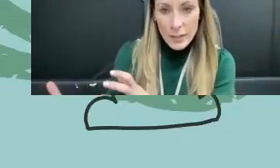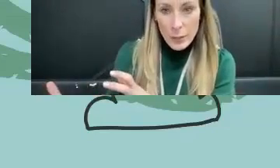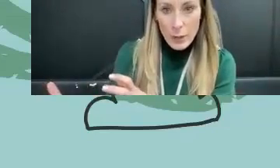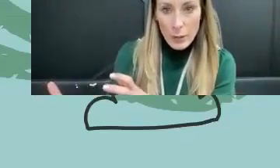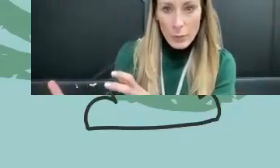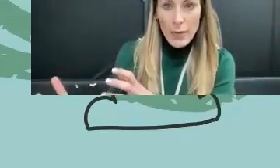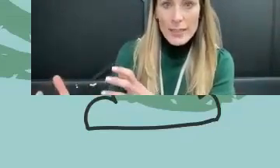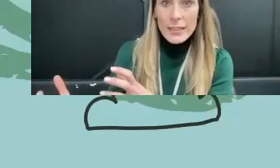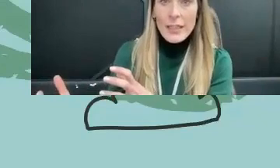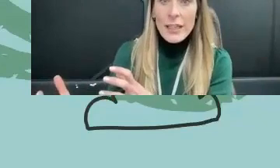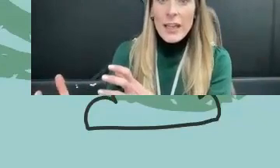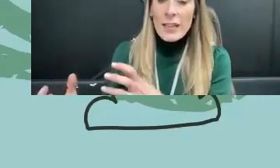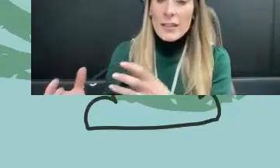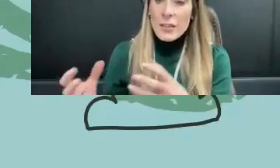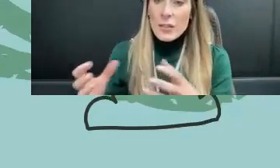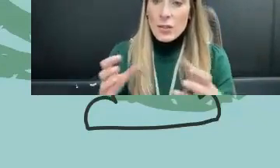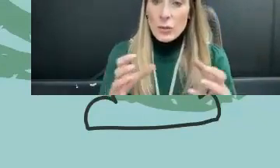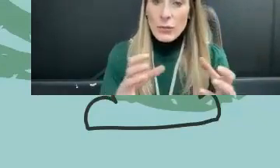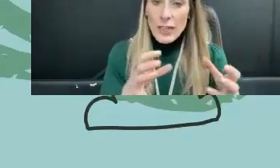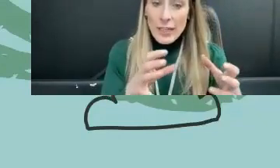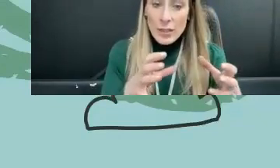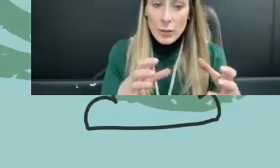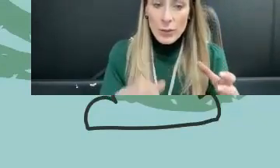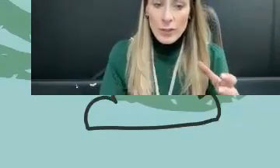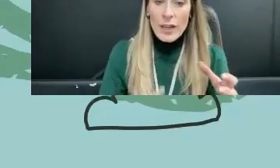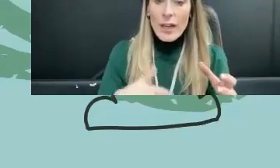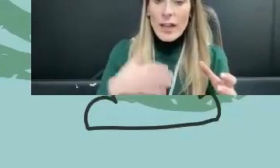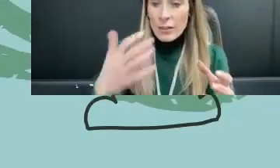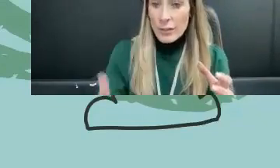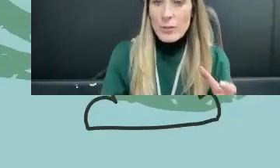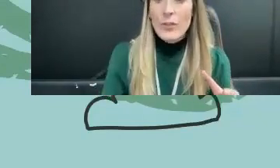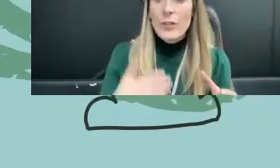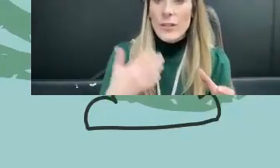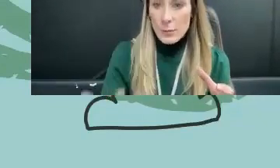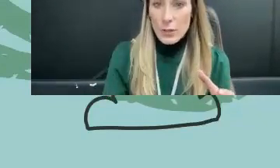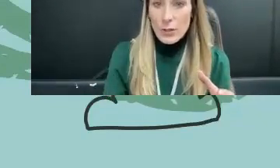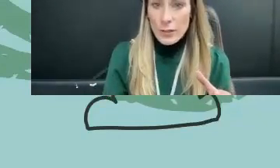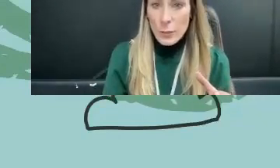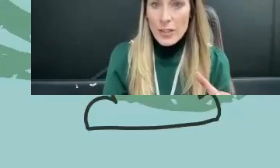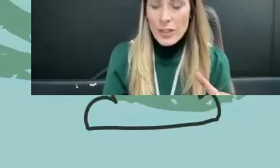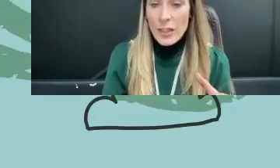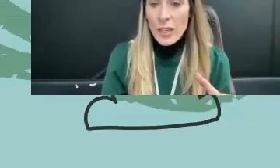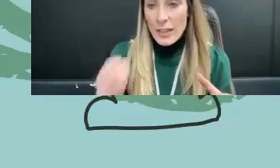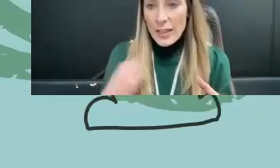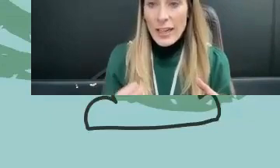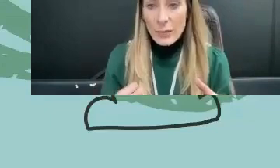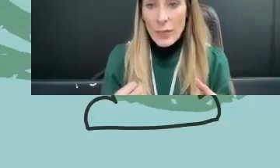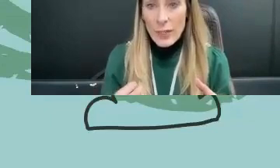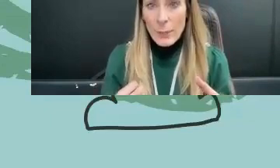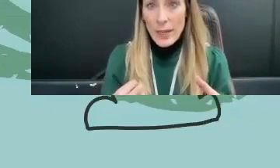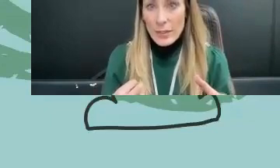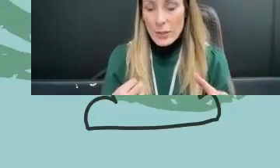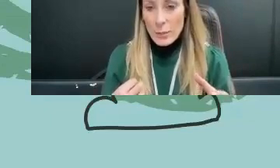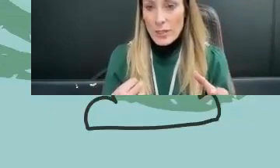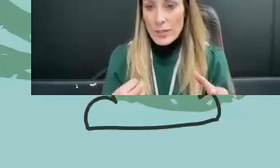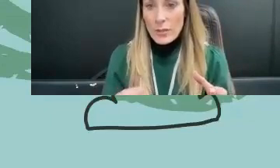other things that can be quite problematic. And so if we end up with our algorithms full of the same sort of information, that can have